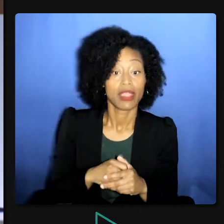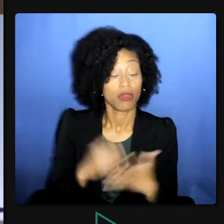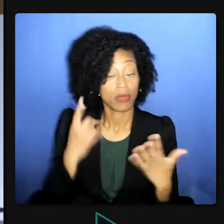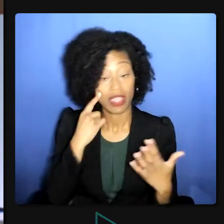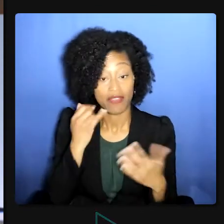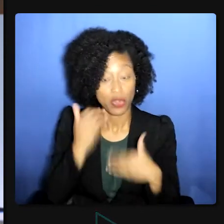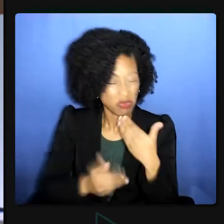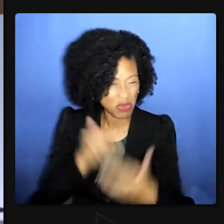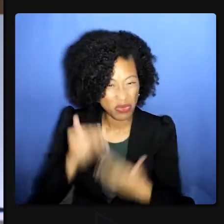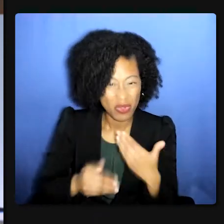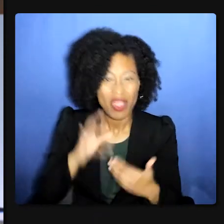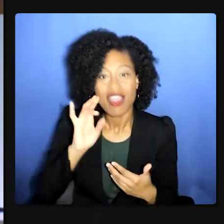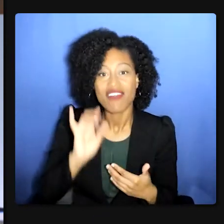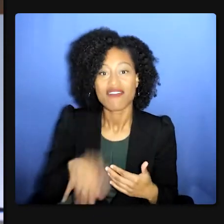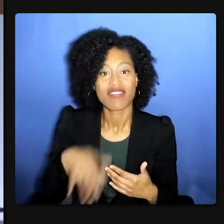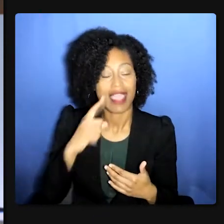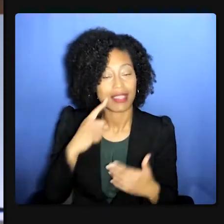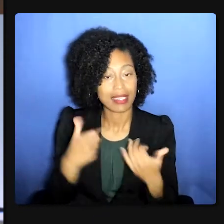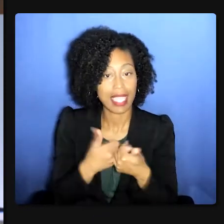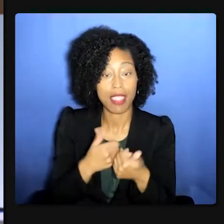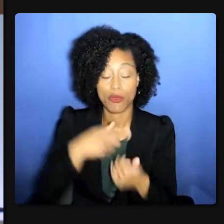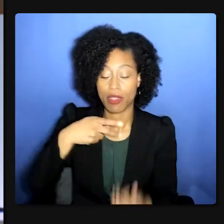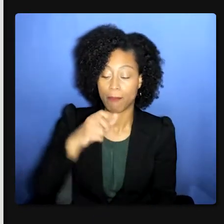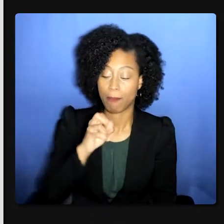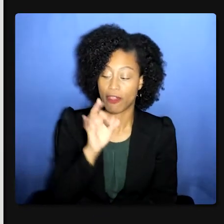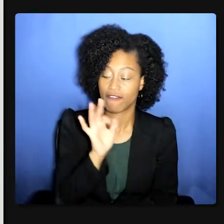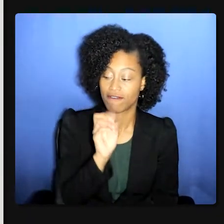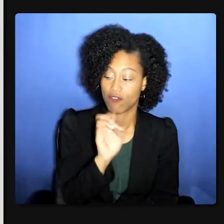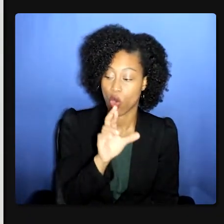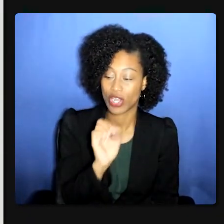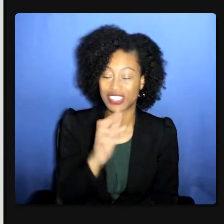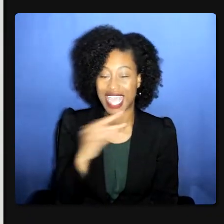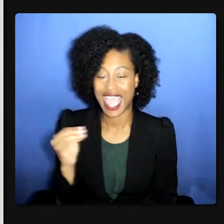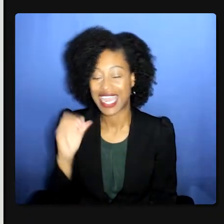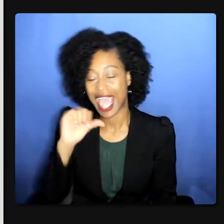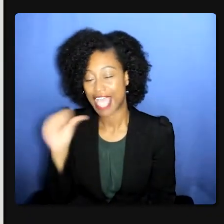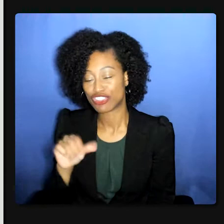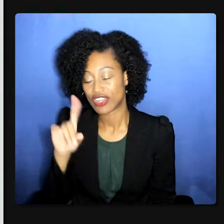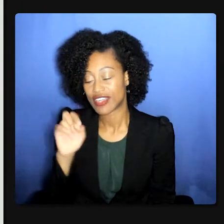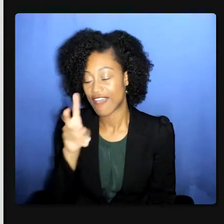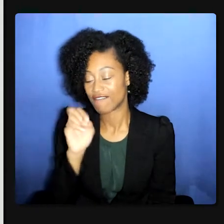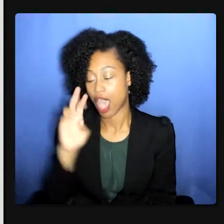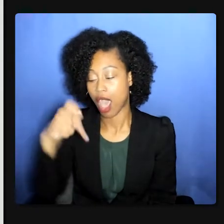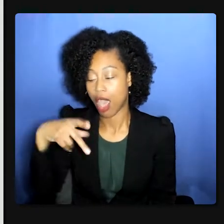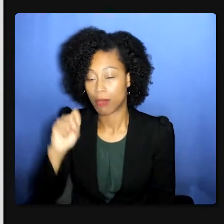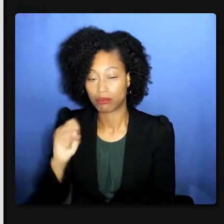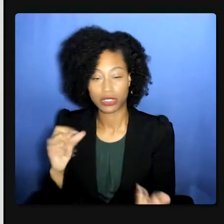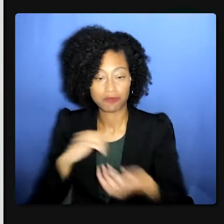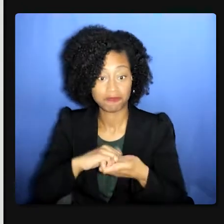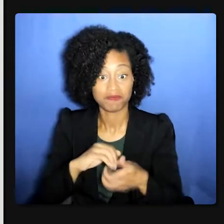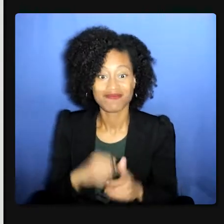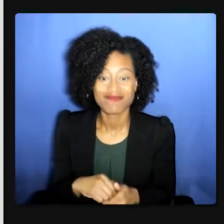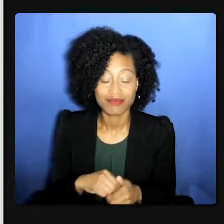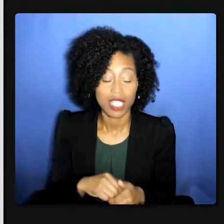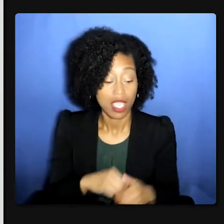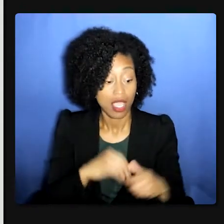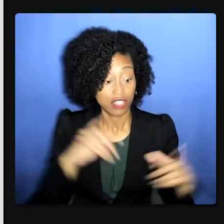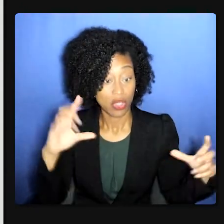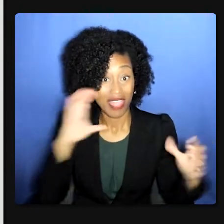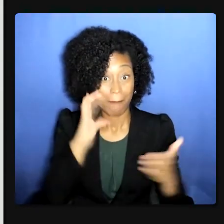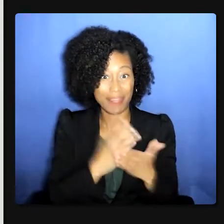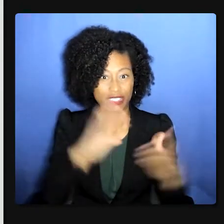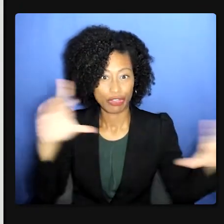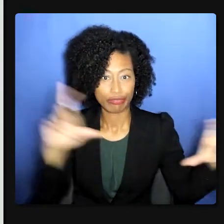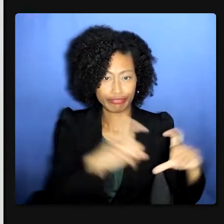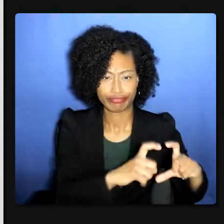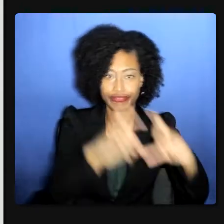would flow through Perforce and Azure DevOps, all in Azure. Right, let's shrink that diagram into a mini map up in the top right of the